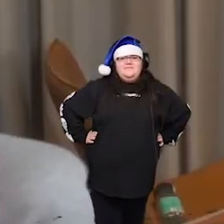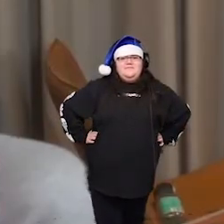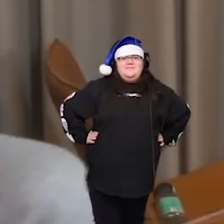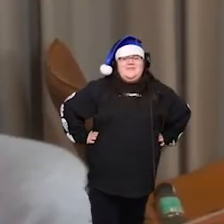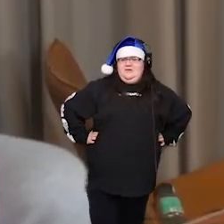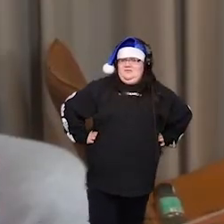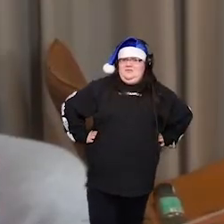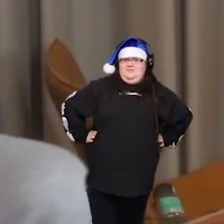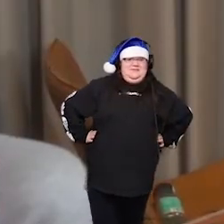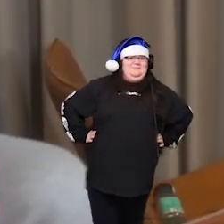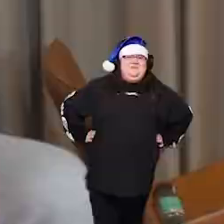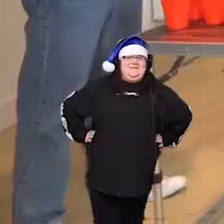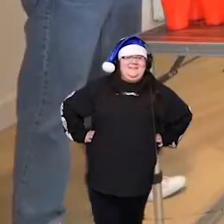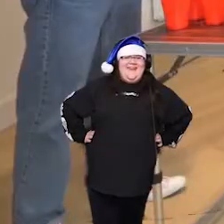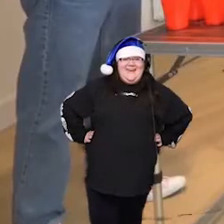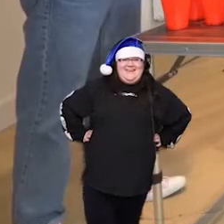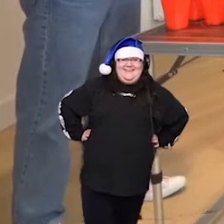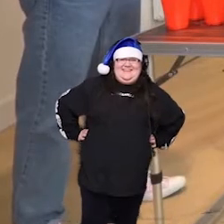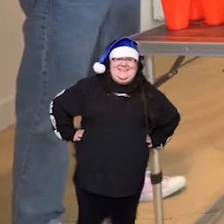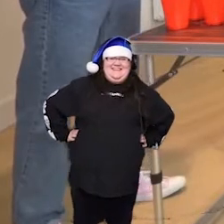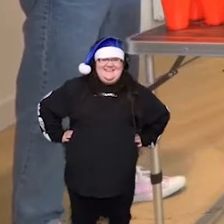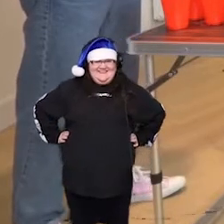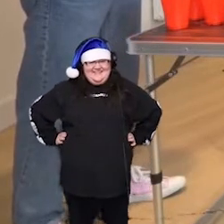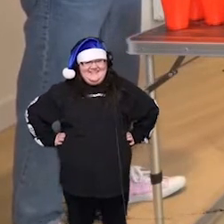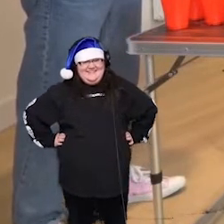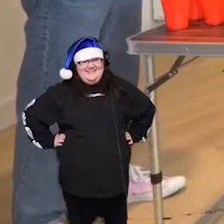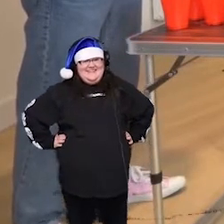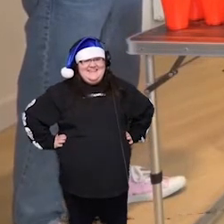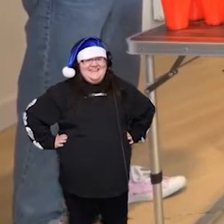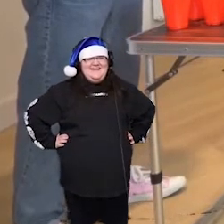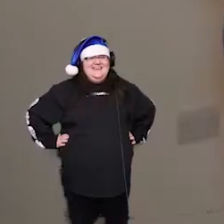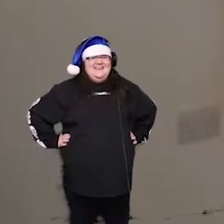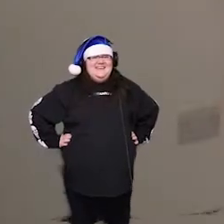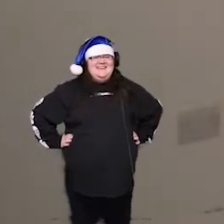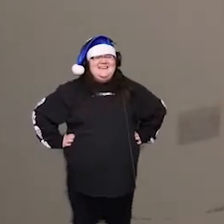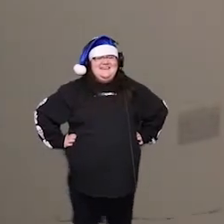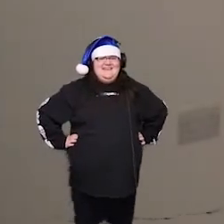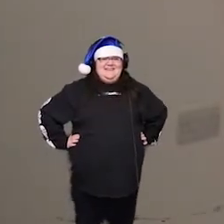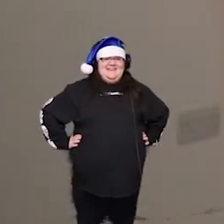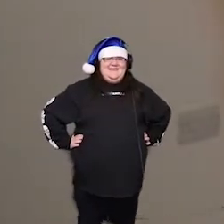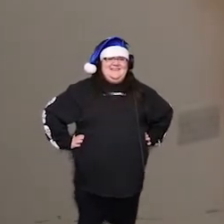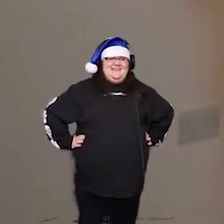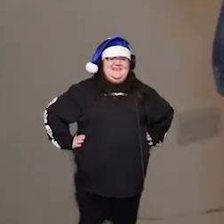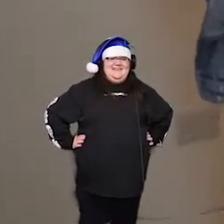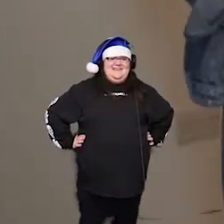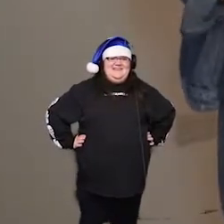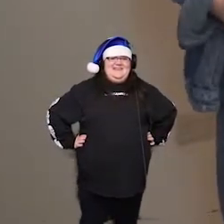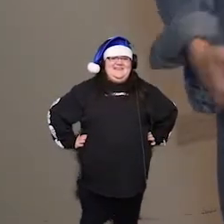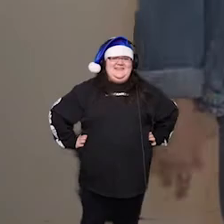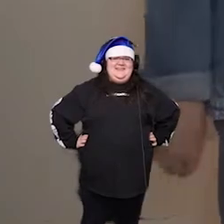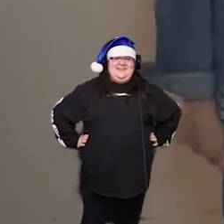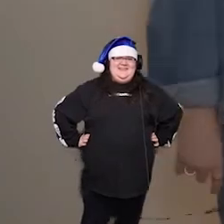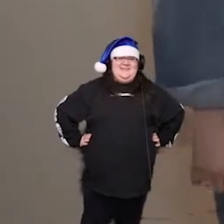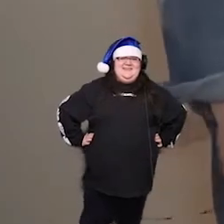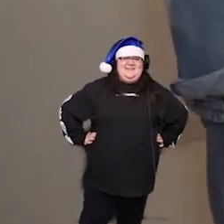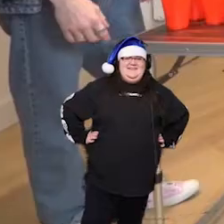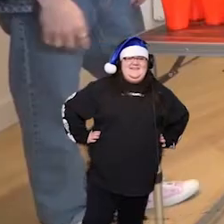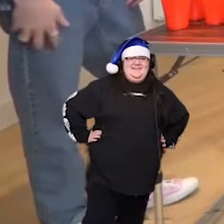Henny One any day of the week. Okay. Great. That's the right answer. You literally chose a question that she fancies the artist